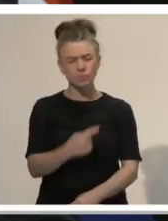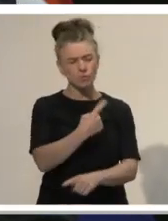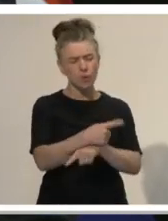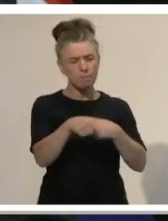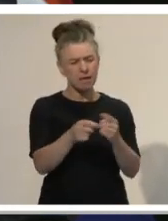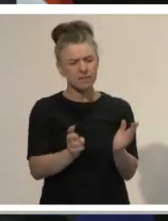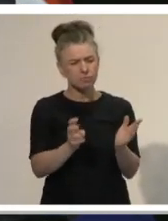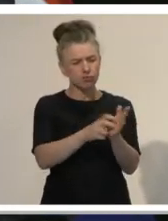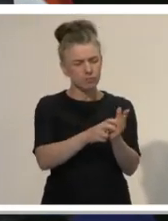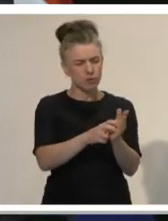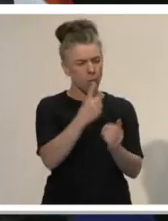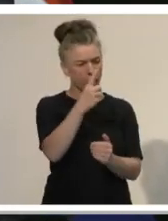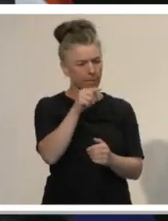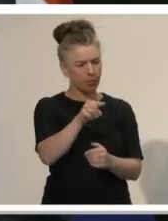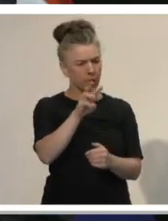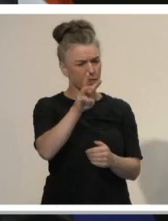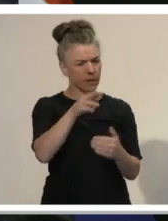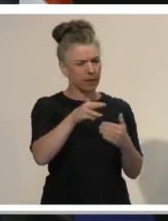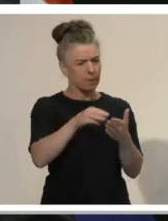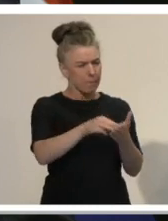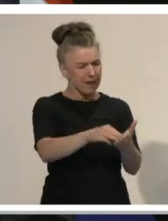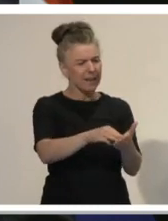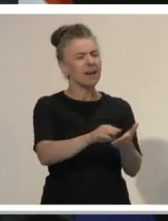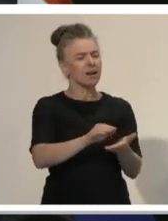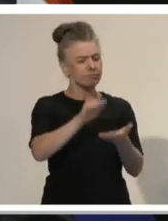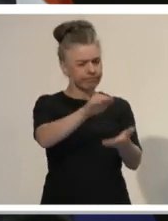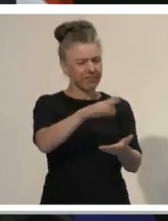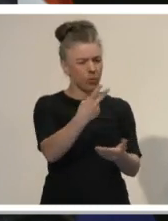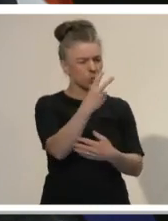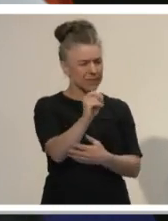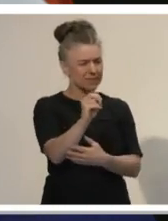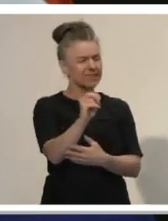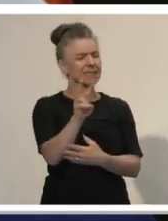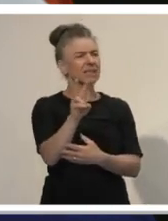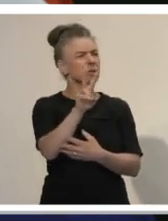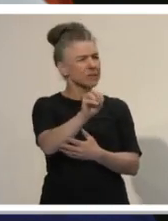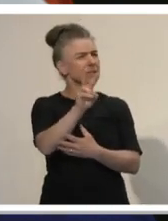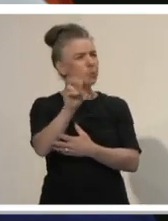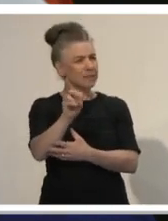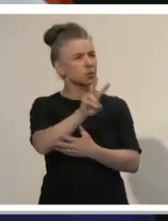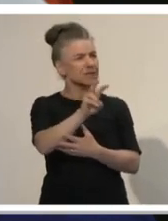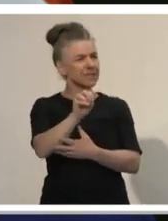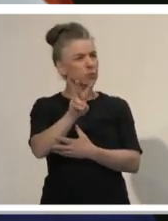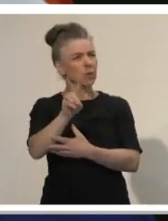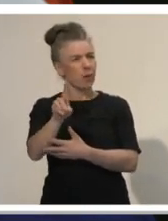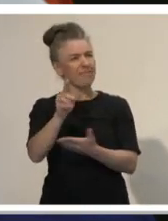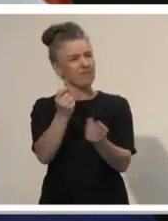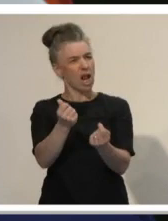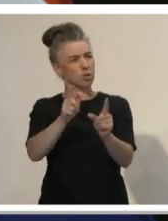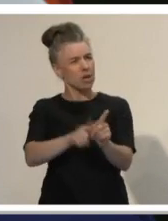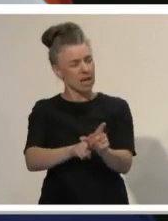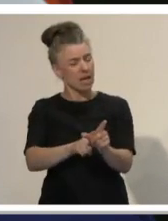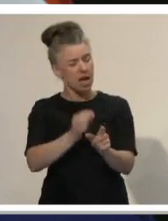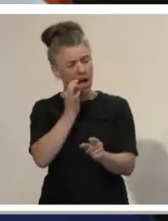note that 1.3 million has been allocated for the 2020-2021 financial year. Just by way of context, how much